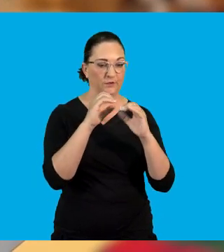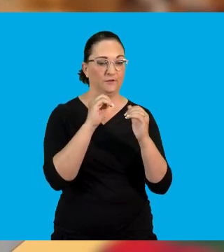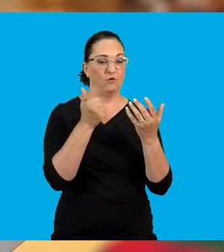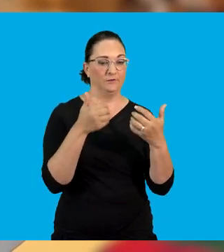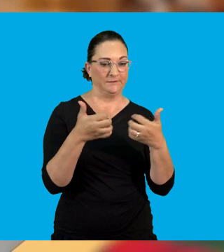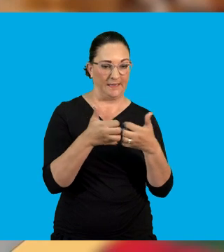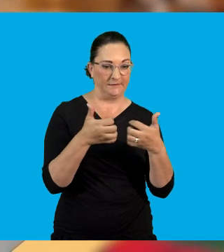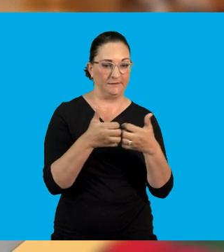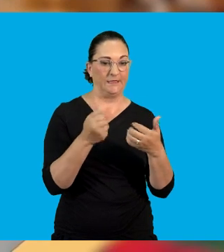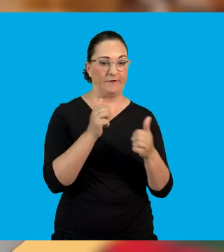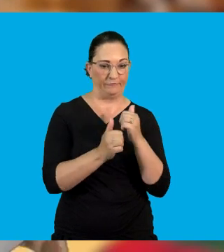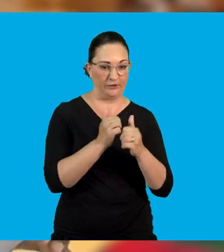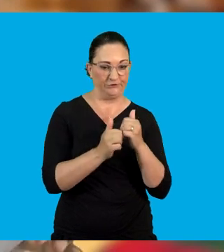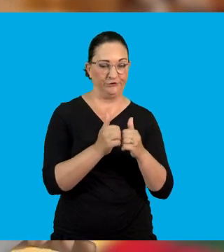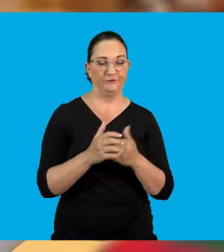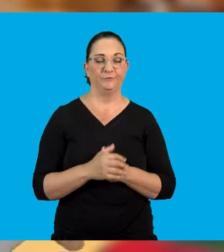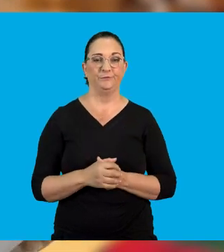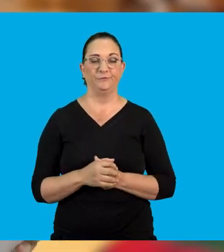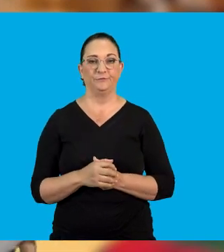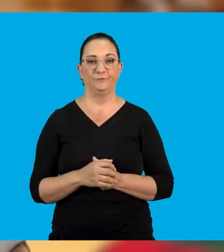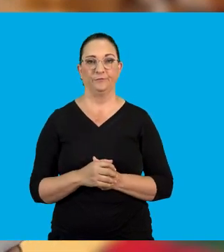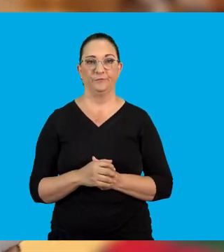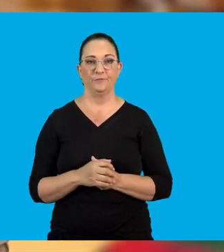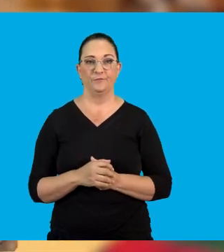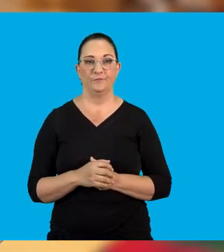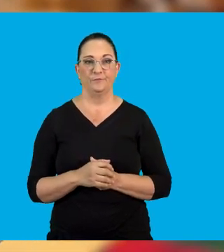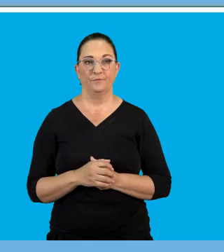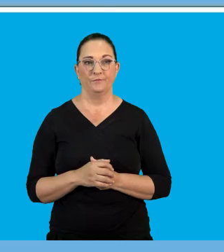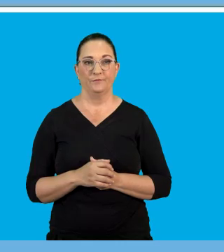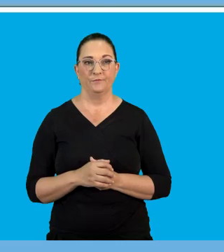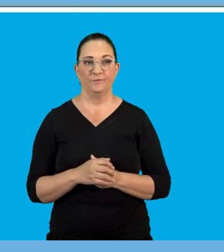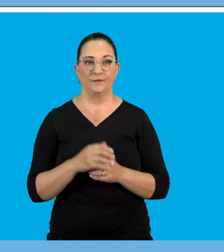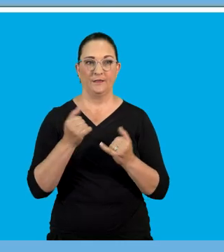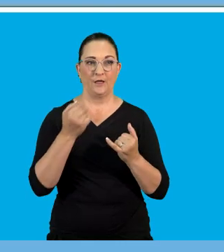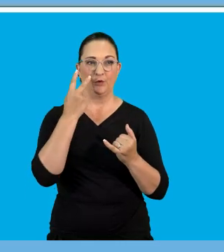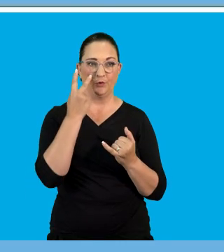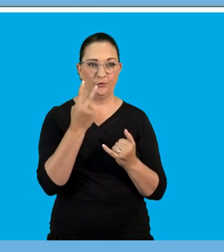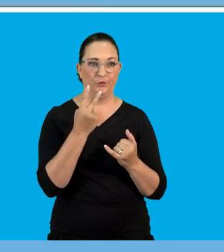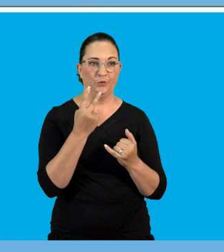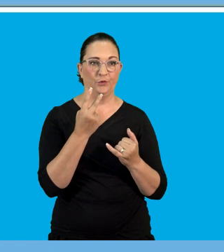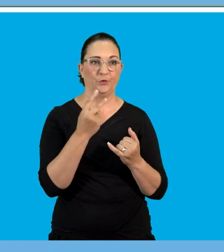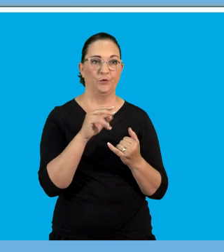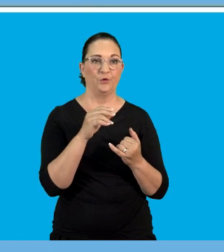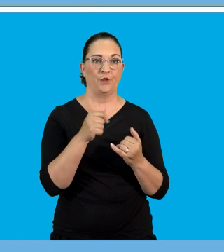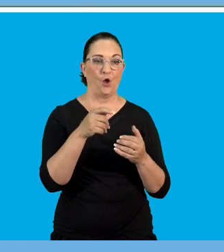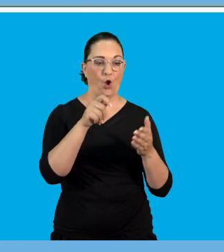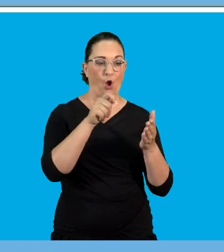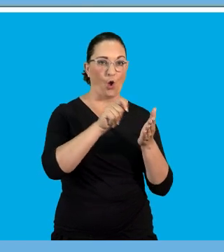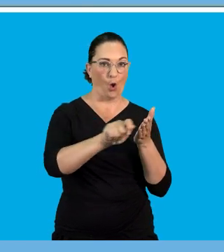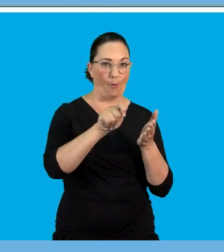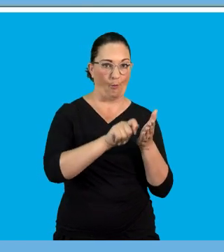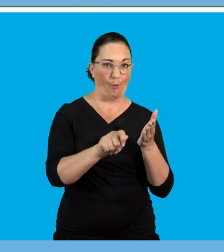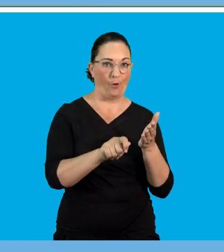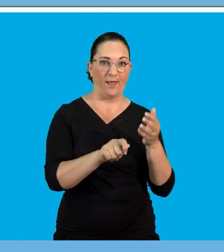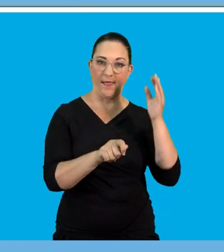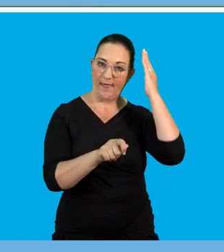and friction. The first question is on those application questions. We need to look at the picture of hair and a comb, and we